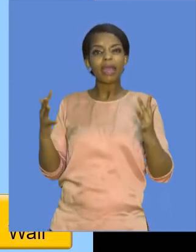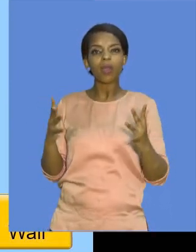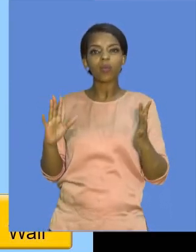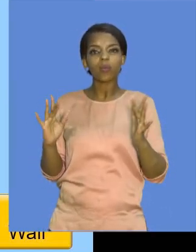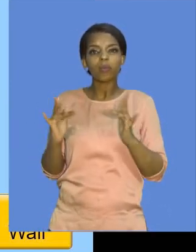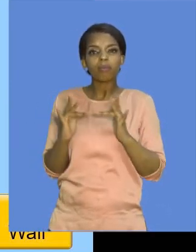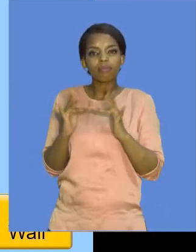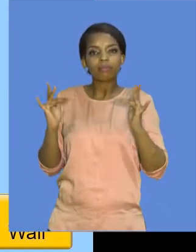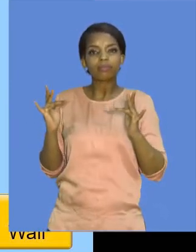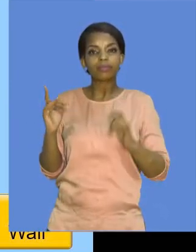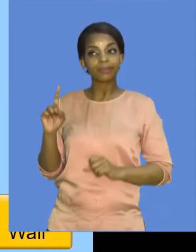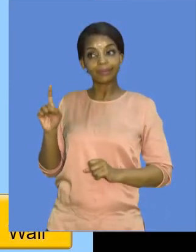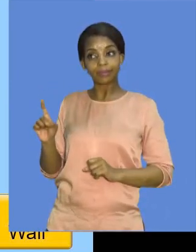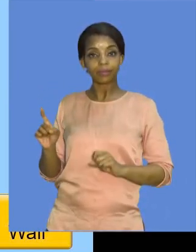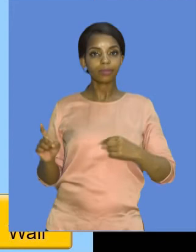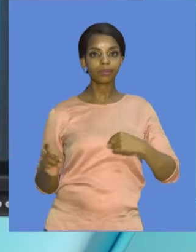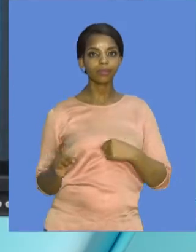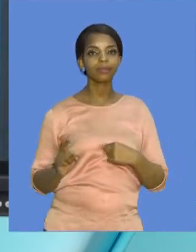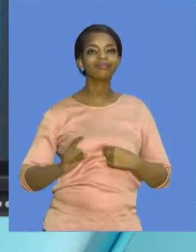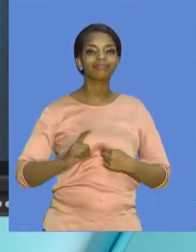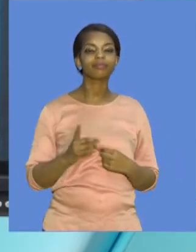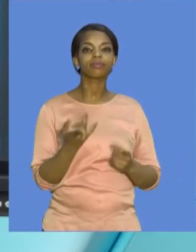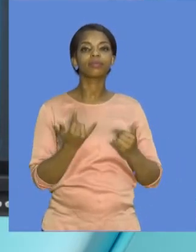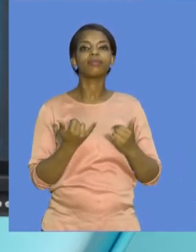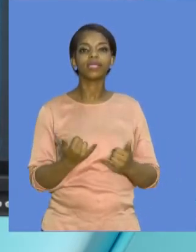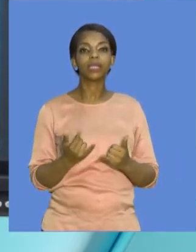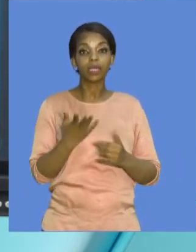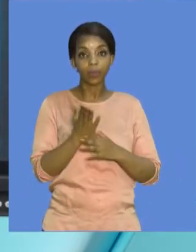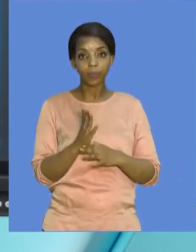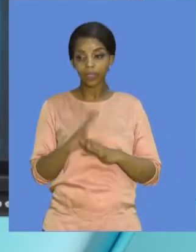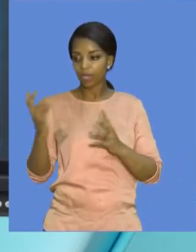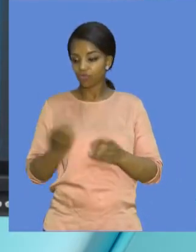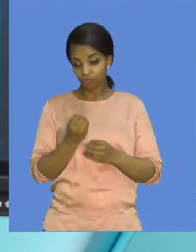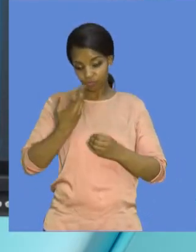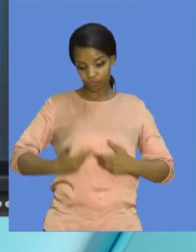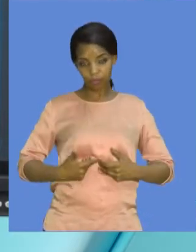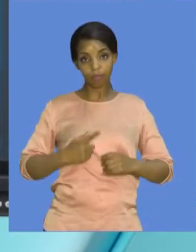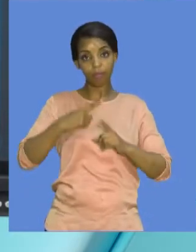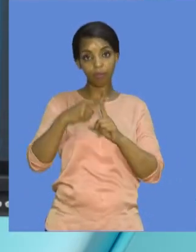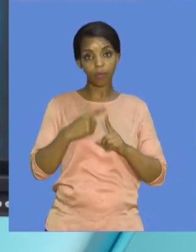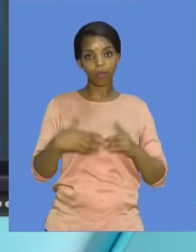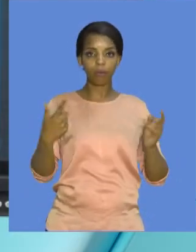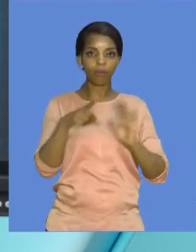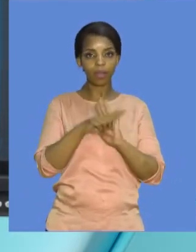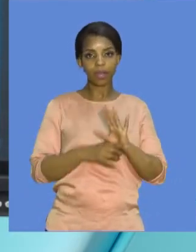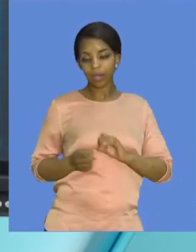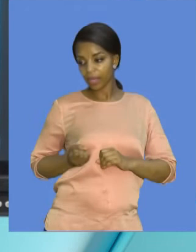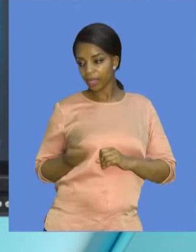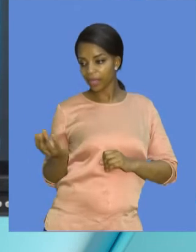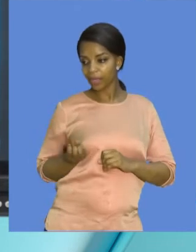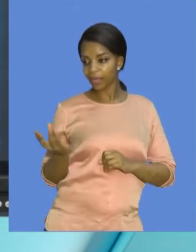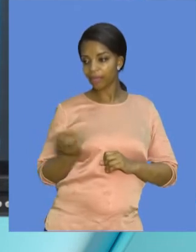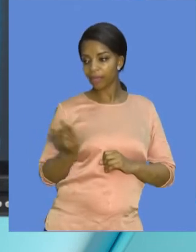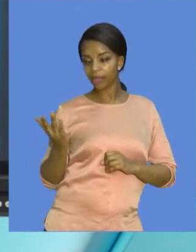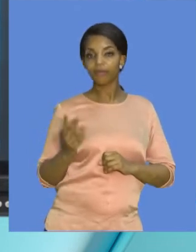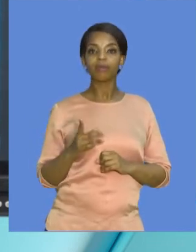each other. Now, beyond just the transfer of charges, you also need to recognize and appreciate the fact that, there